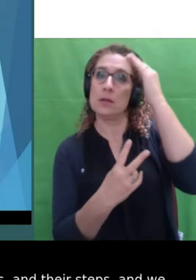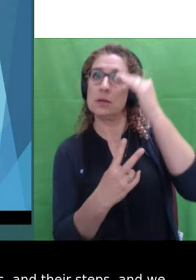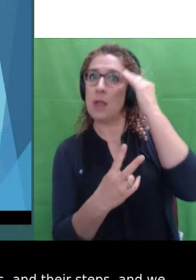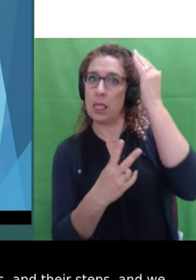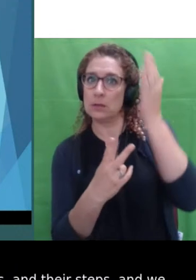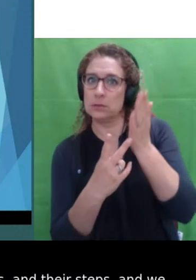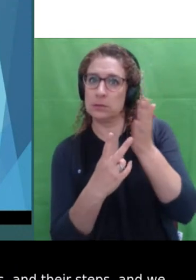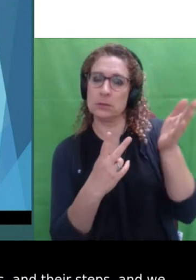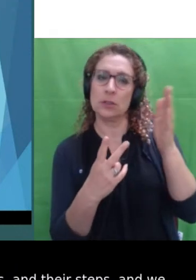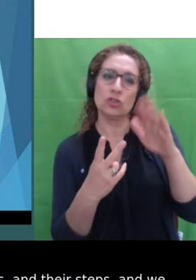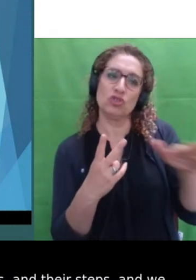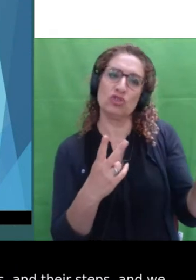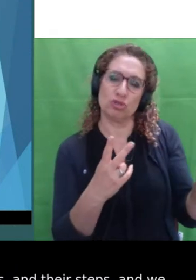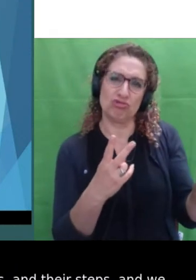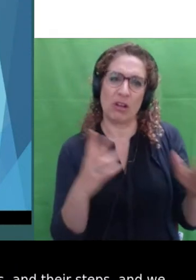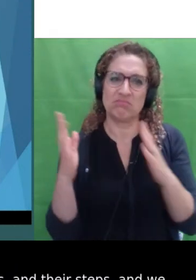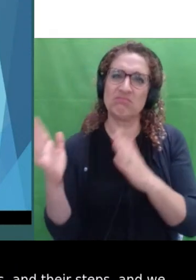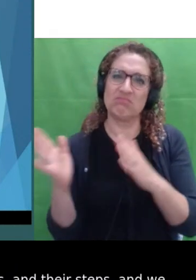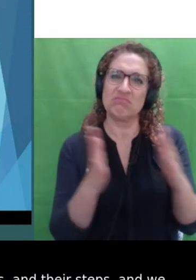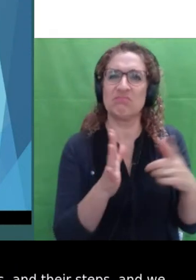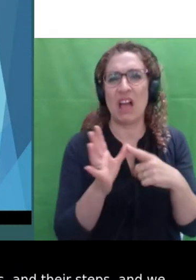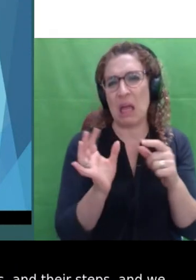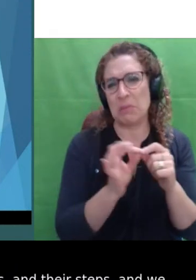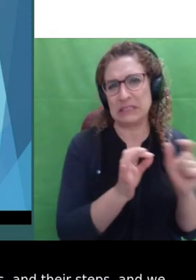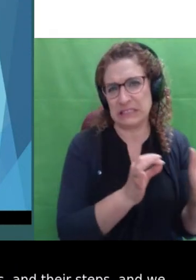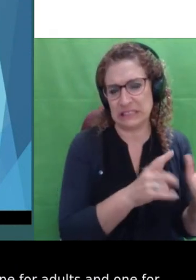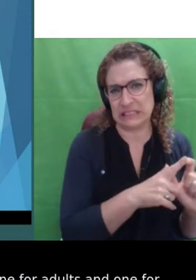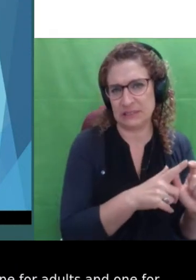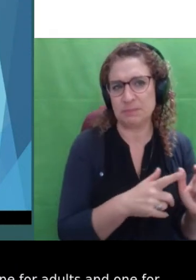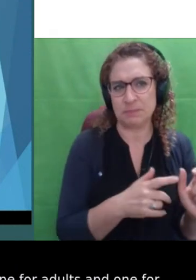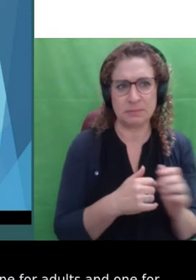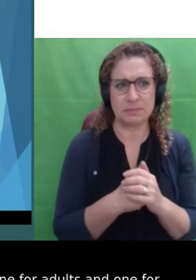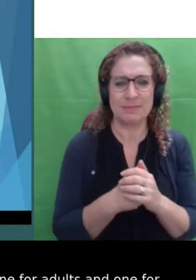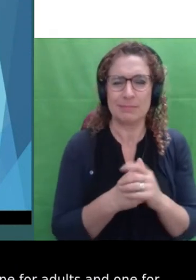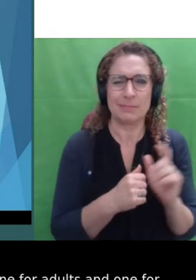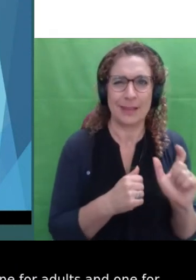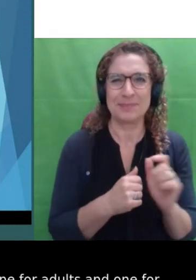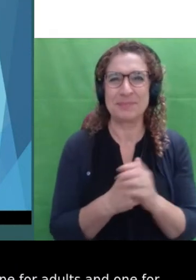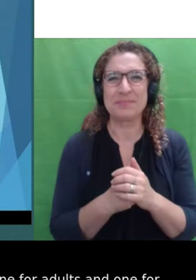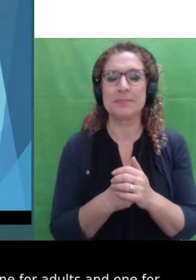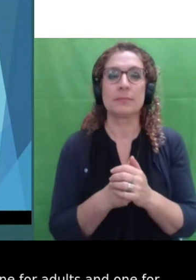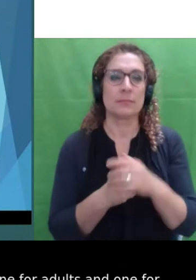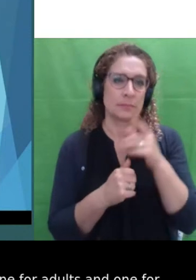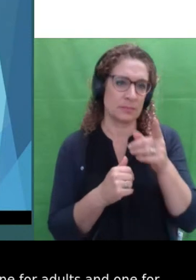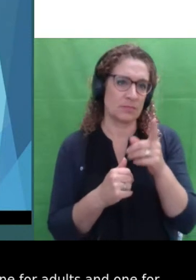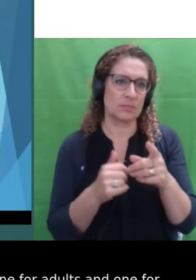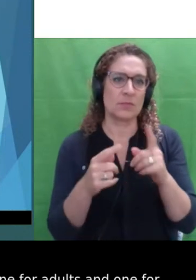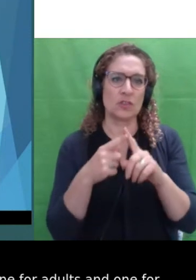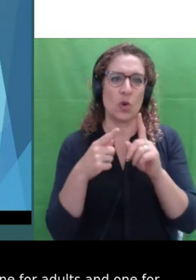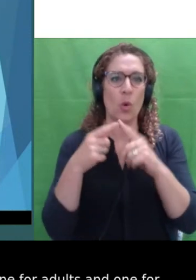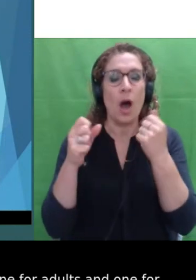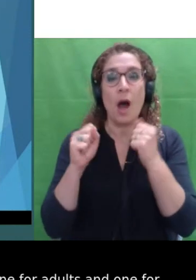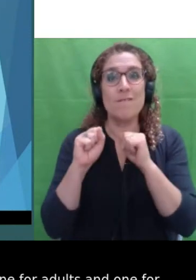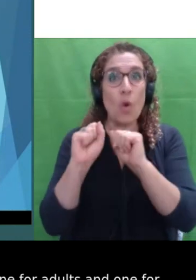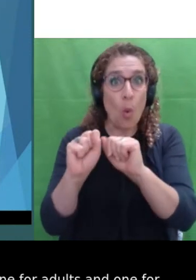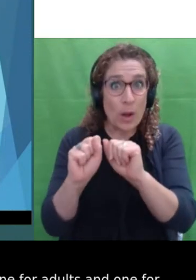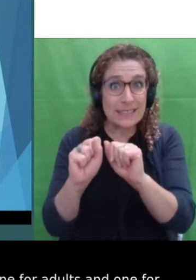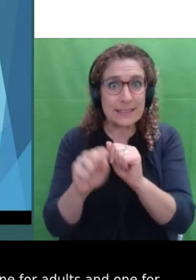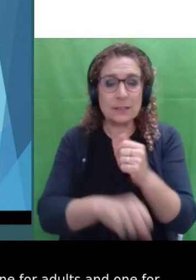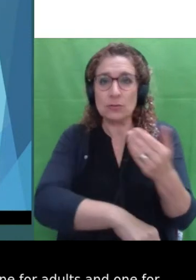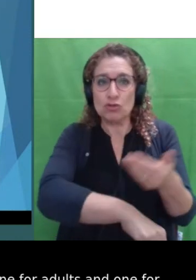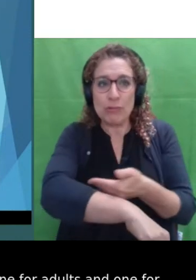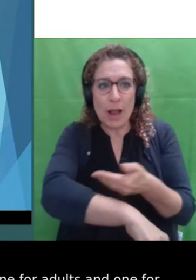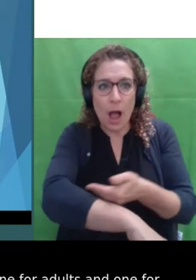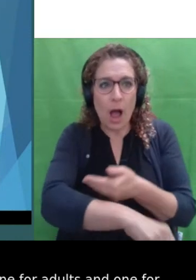abc pathway so you're avoiding triggers you're using bland emollients as part of your daily routine and you're controlling